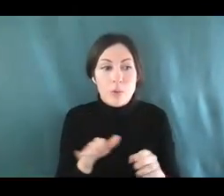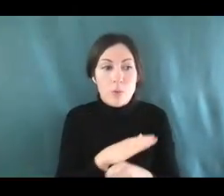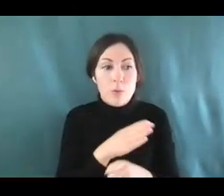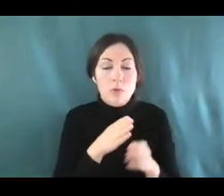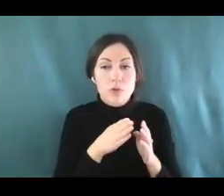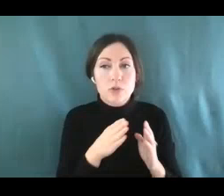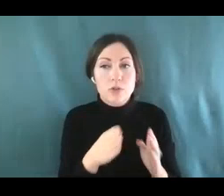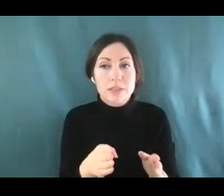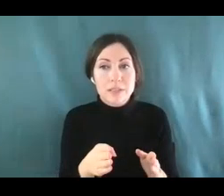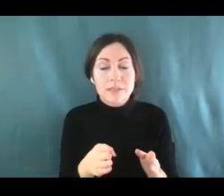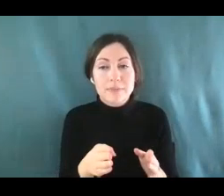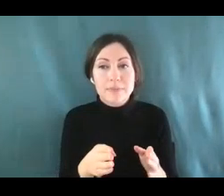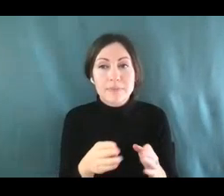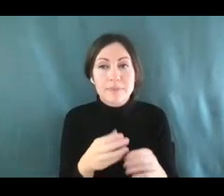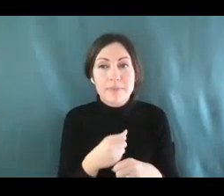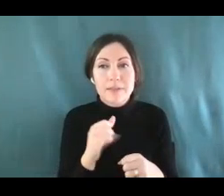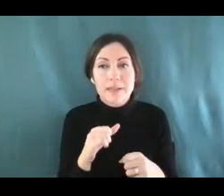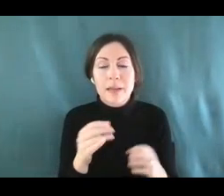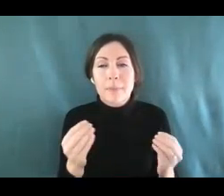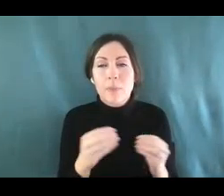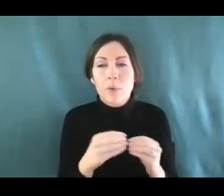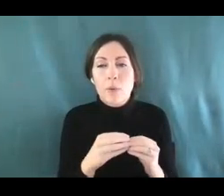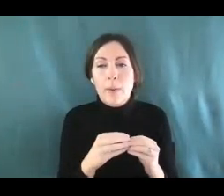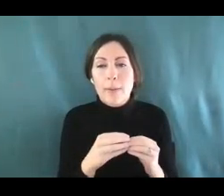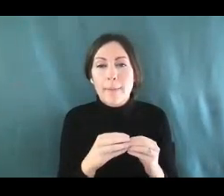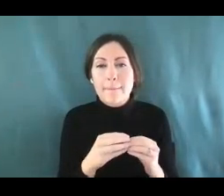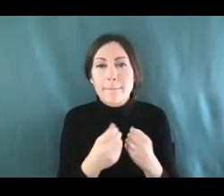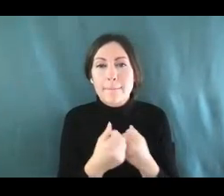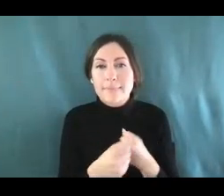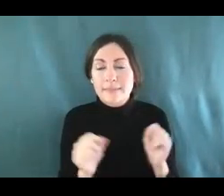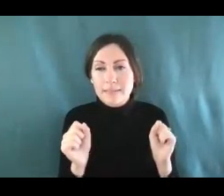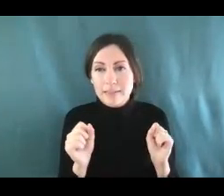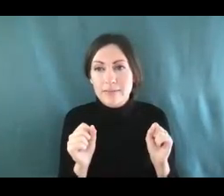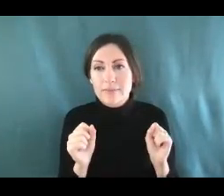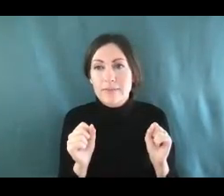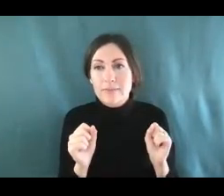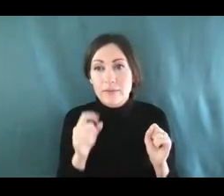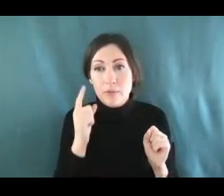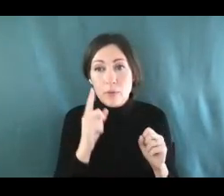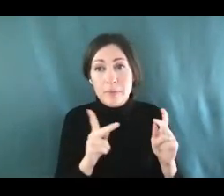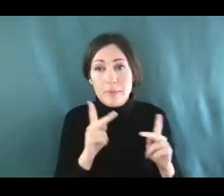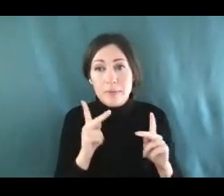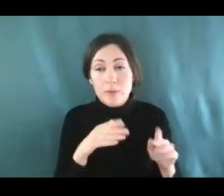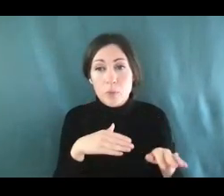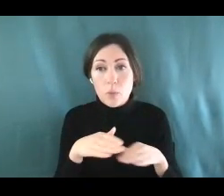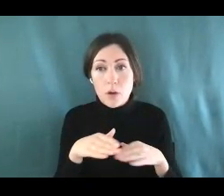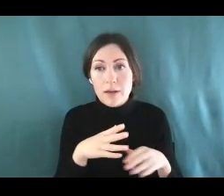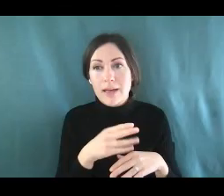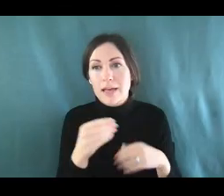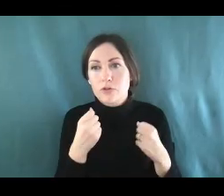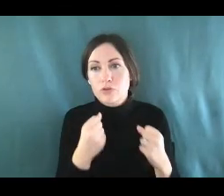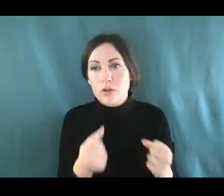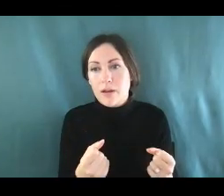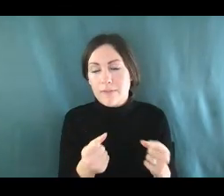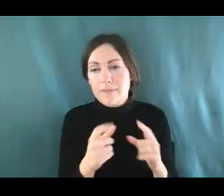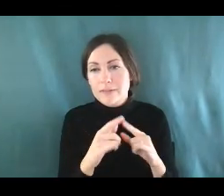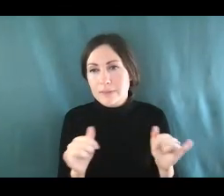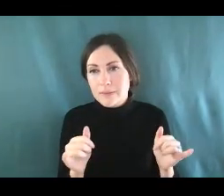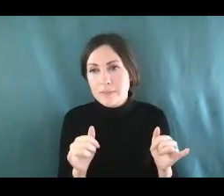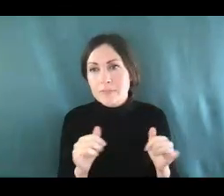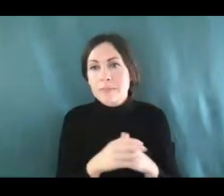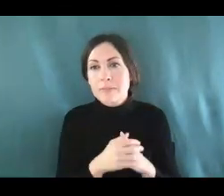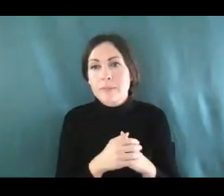street to make it more safe for people to walk and drive. And so